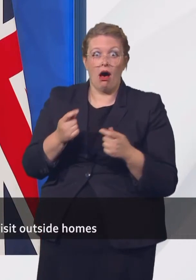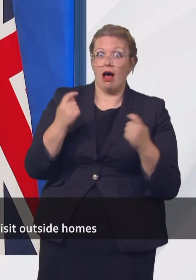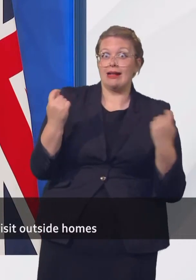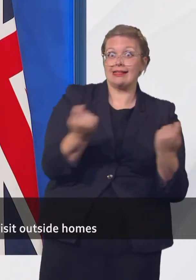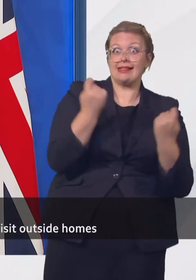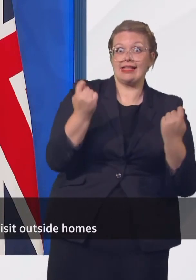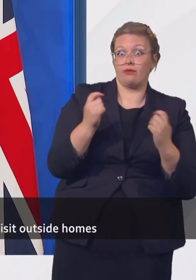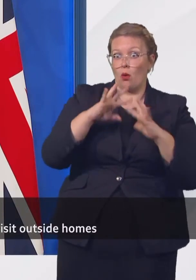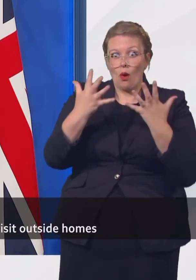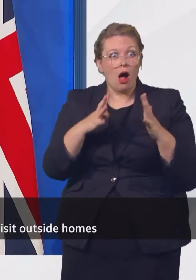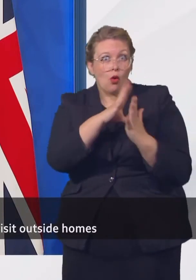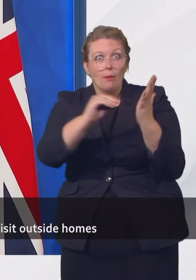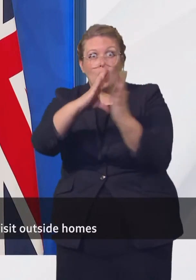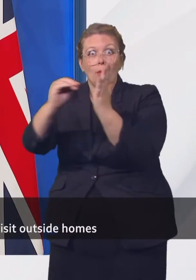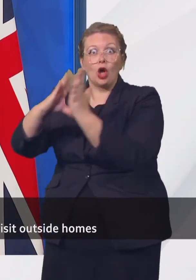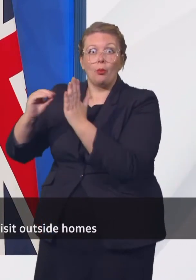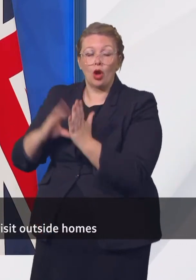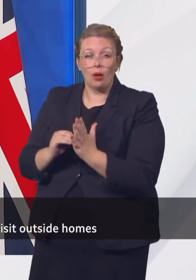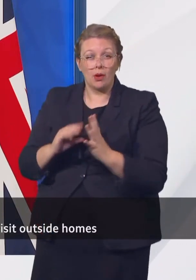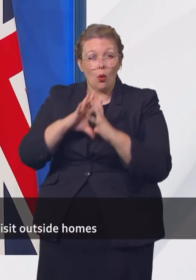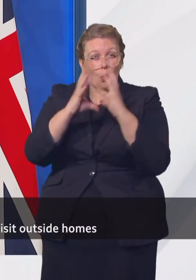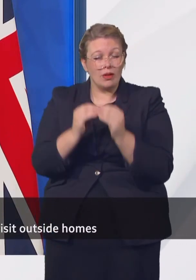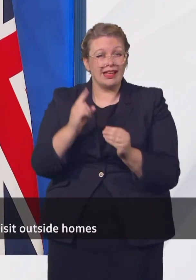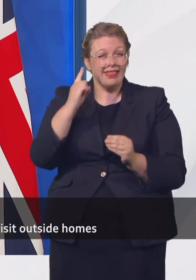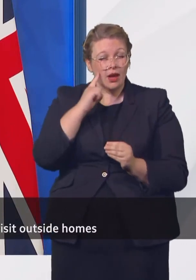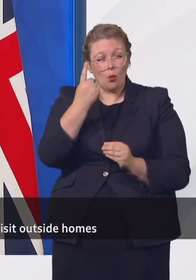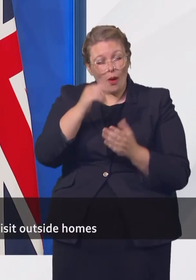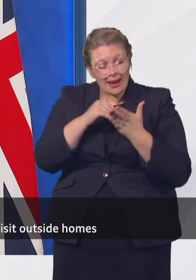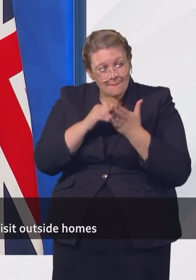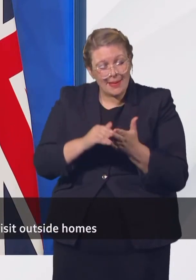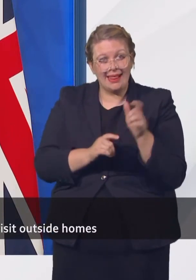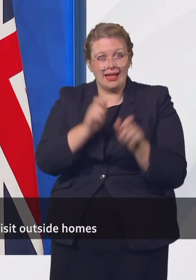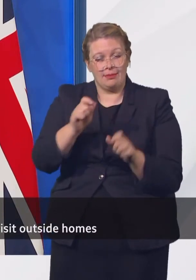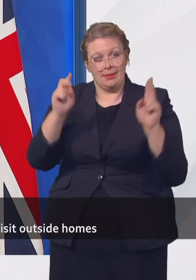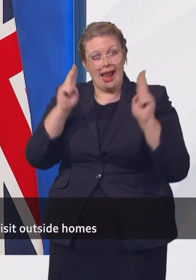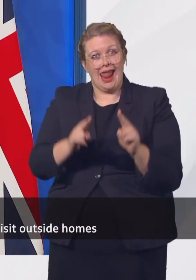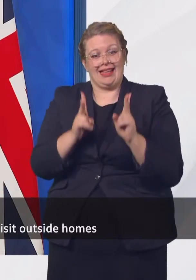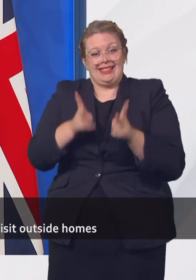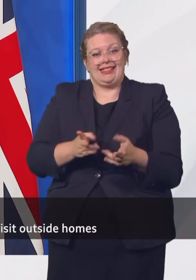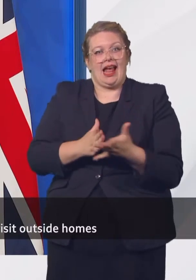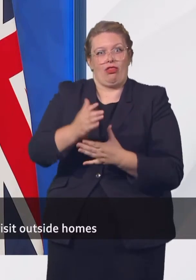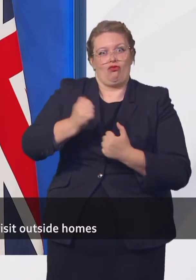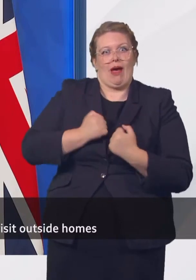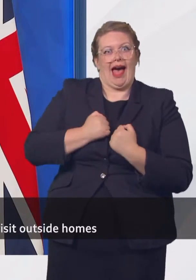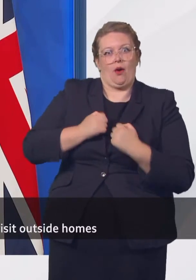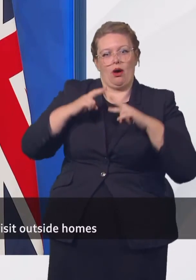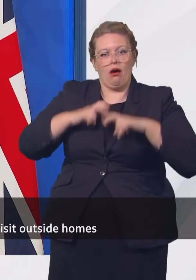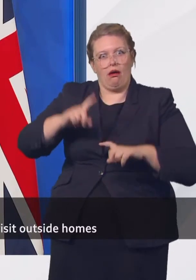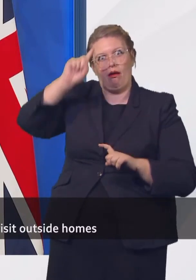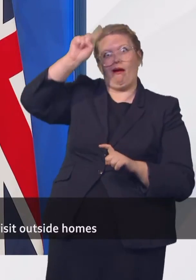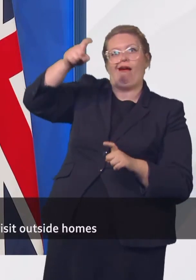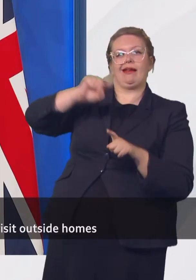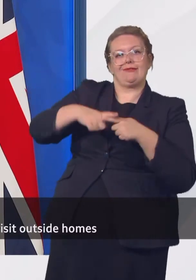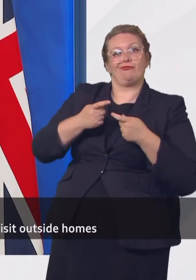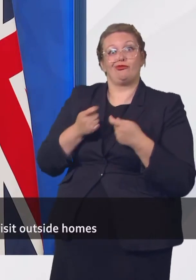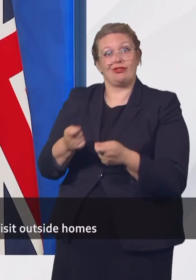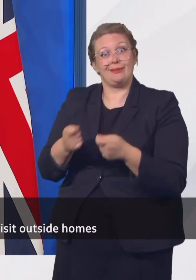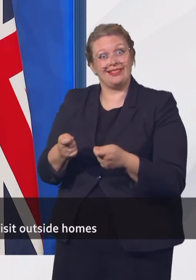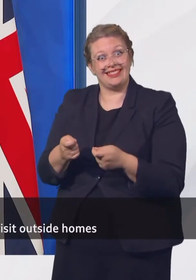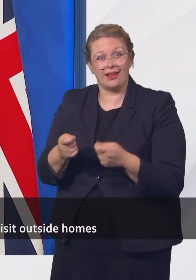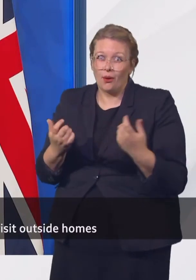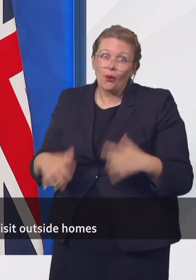successful going forward, we're going to ensure that we attract onshore here in the